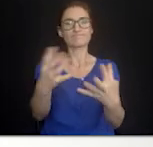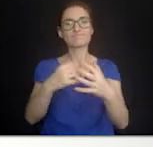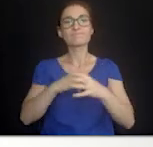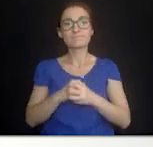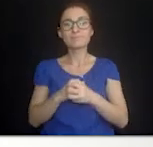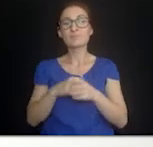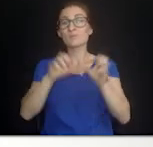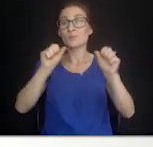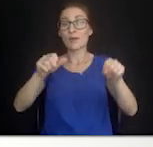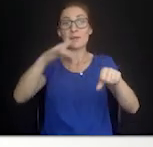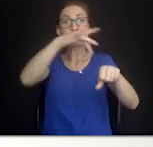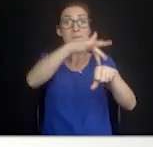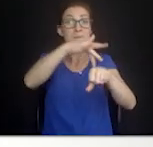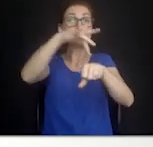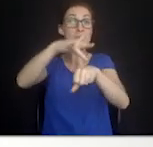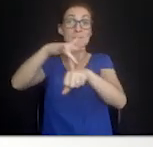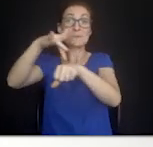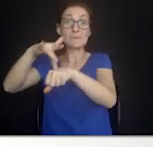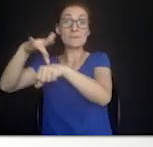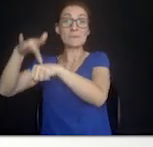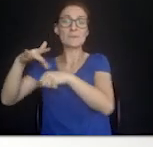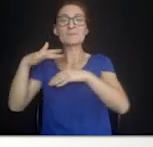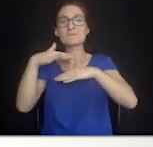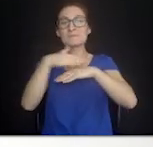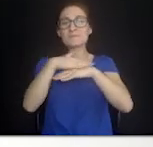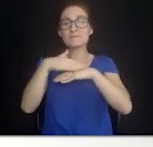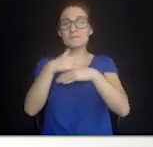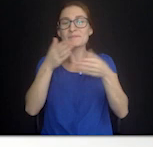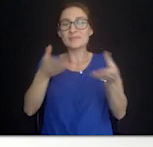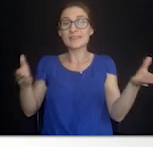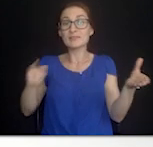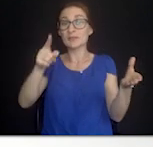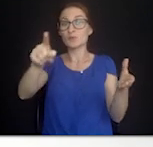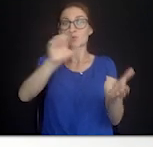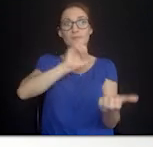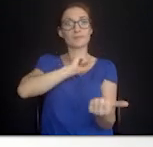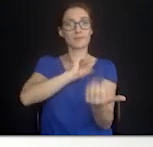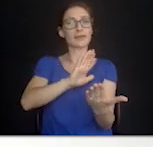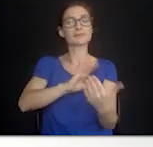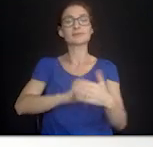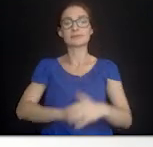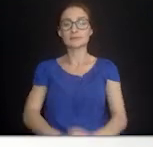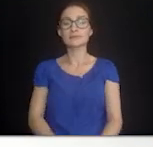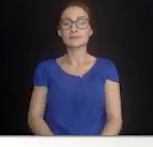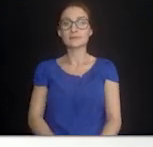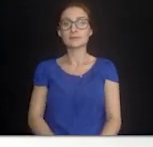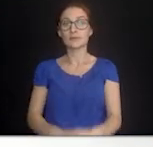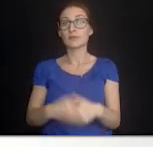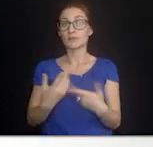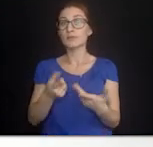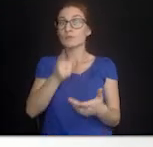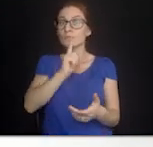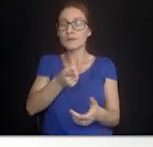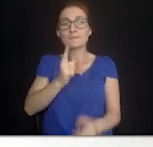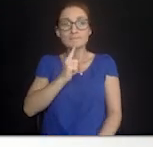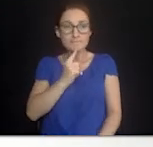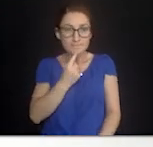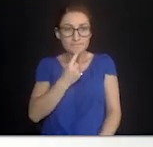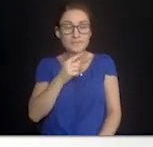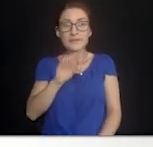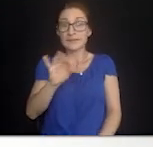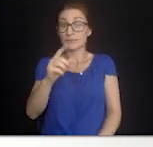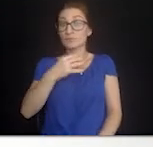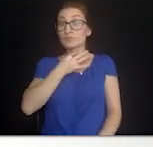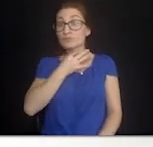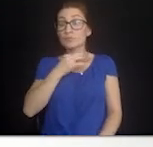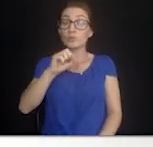of all the little pieces of things that you guys are up against. And I do mean it. If you have questions, please come ask. I know I handed